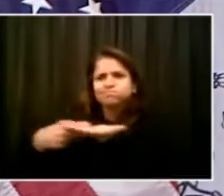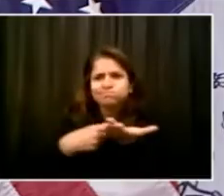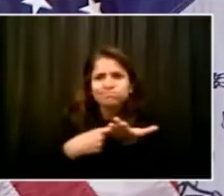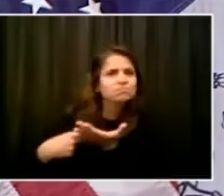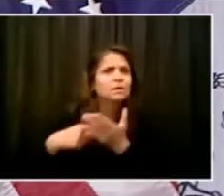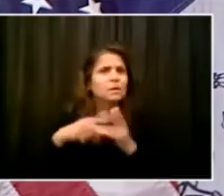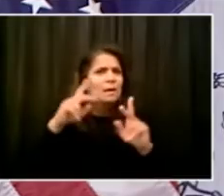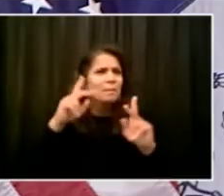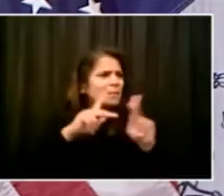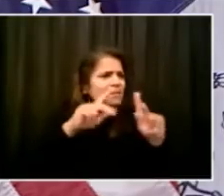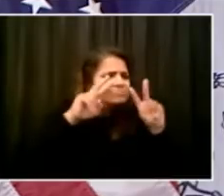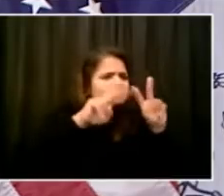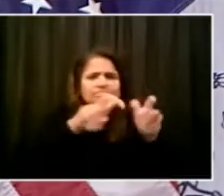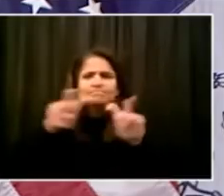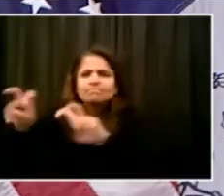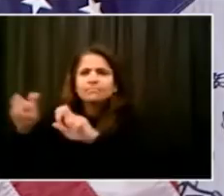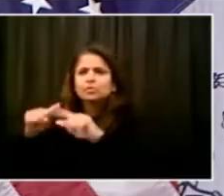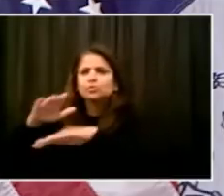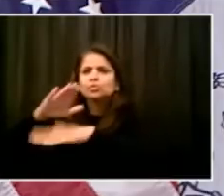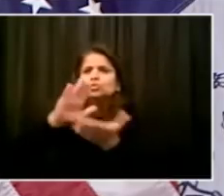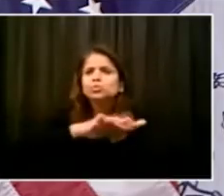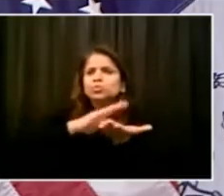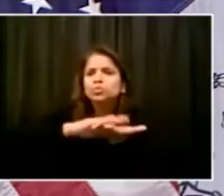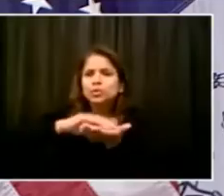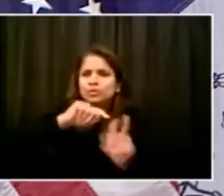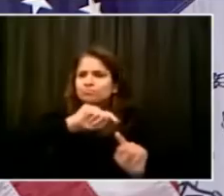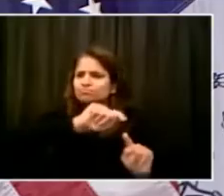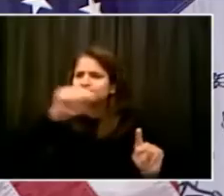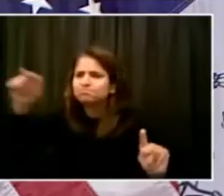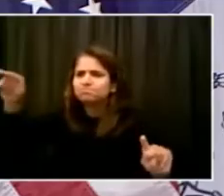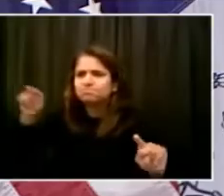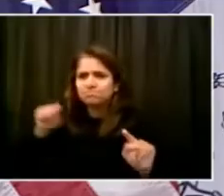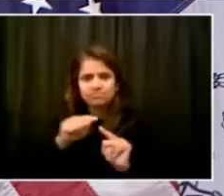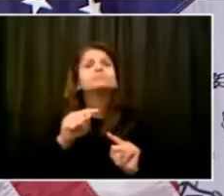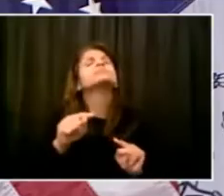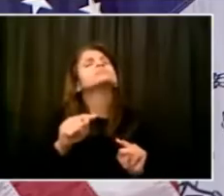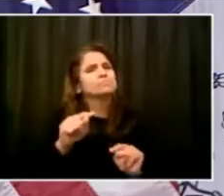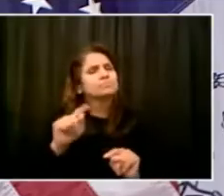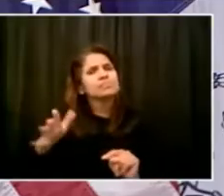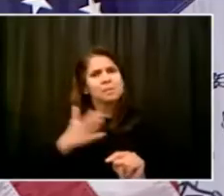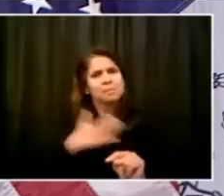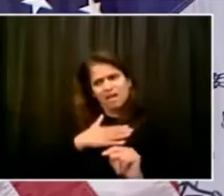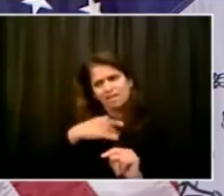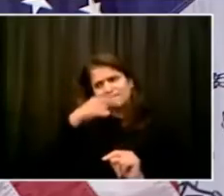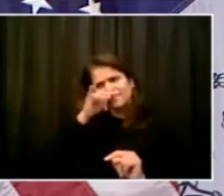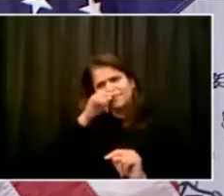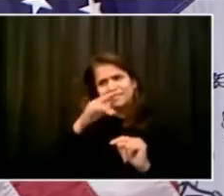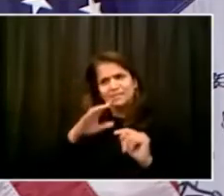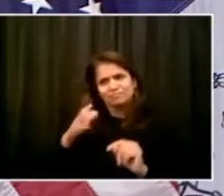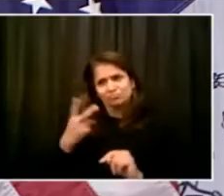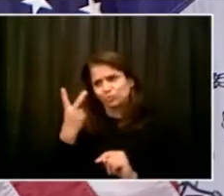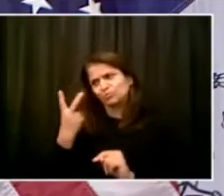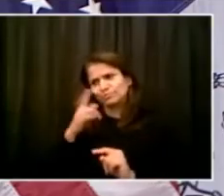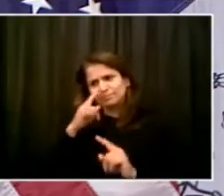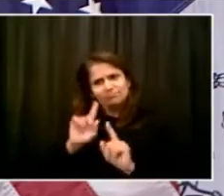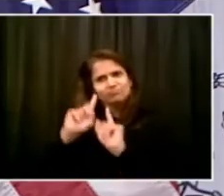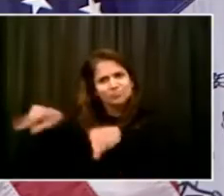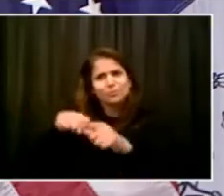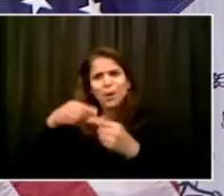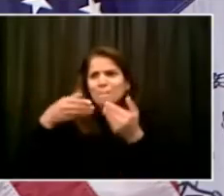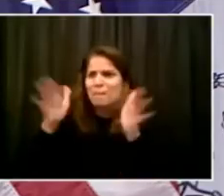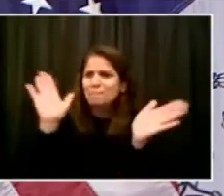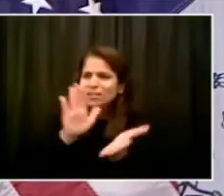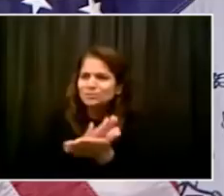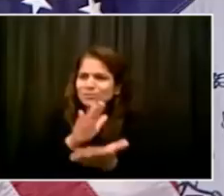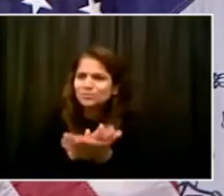public schools. This is a big, big part of my life and my history. So when I think about what it takes to reopen schools,